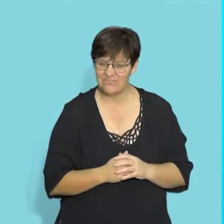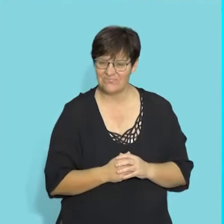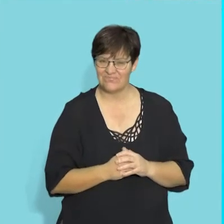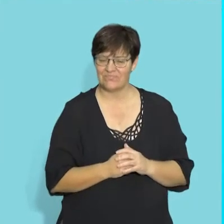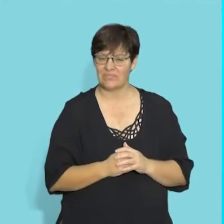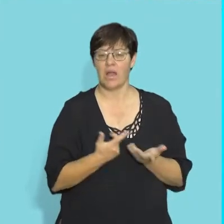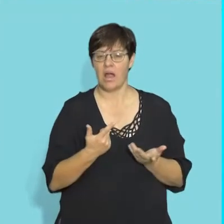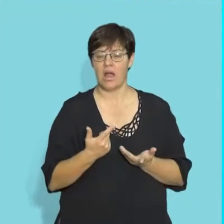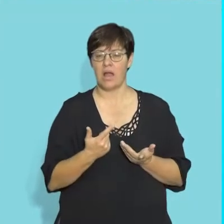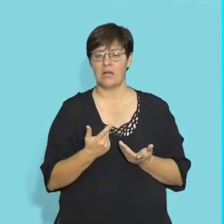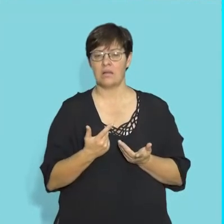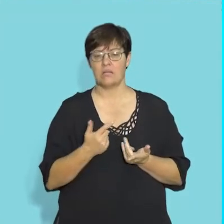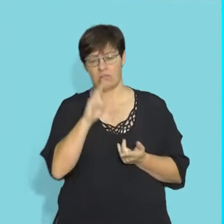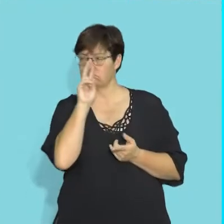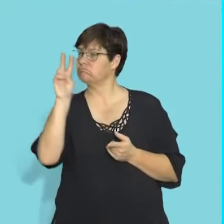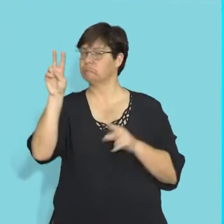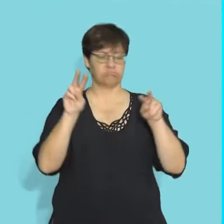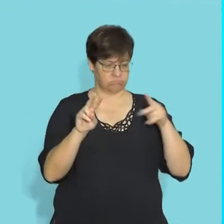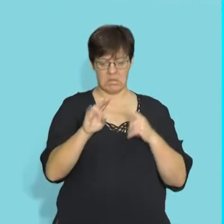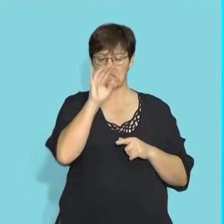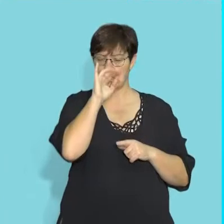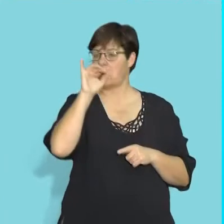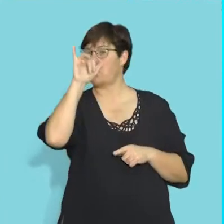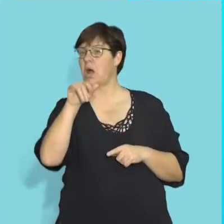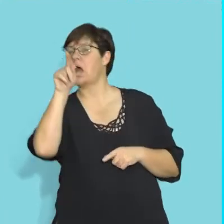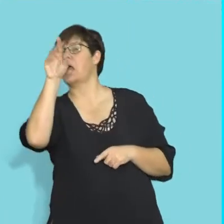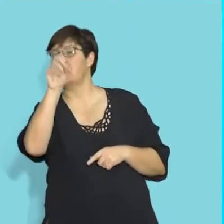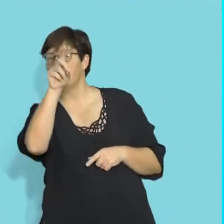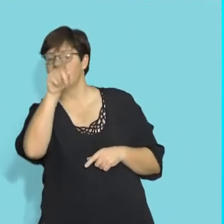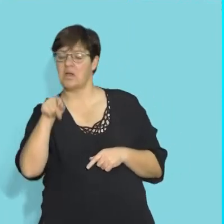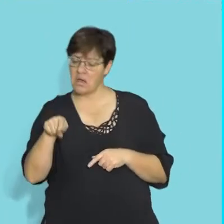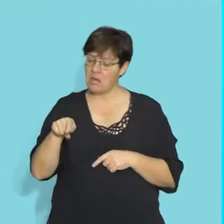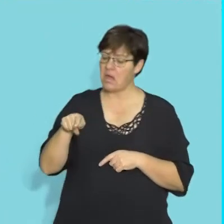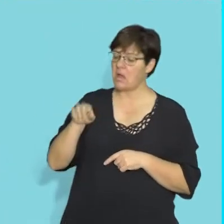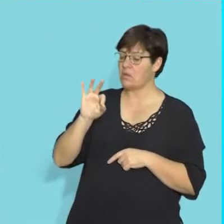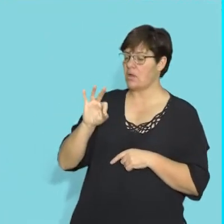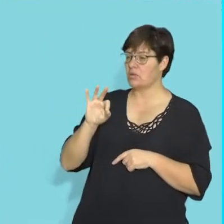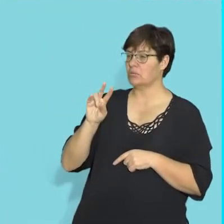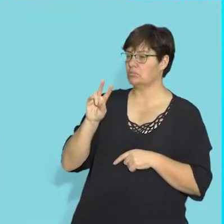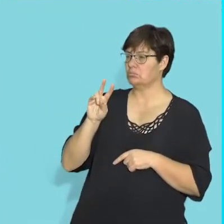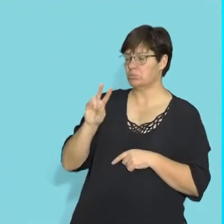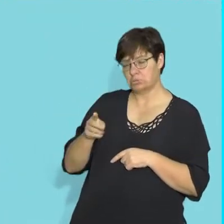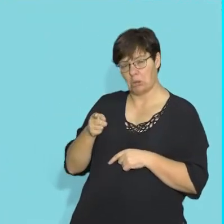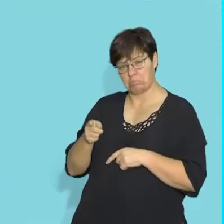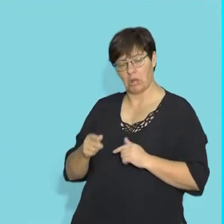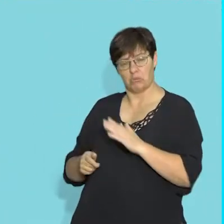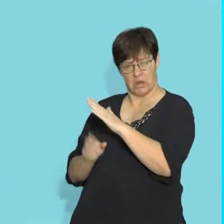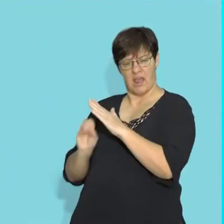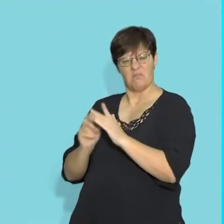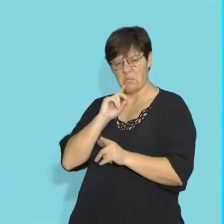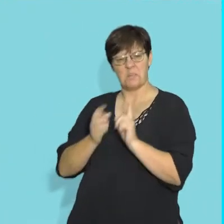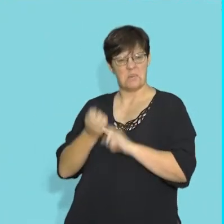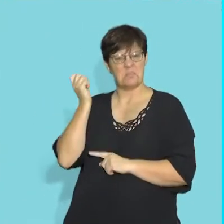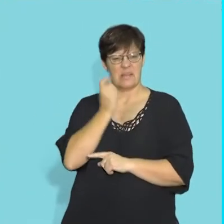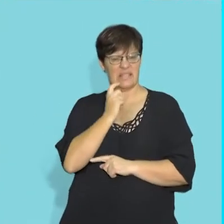I could do that all by inspection. I could see the y-cut, I could see the gradient, and so I could find that quite easily. All